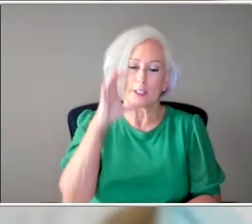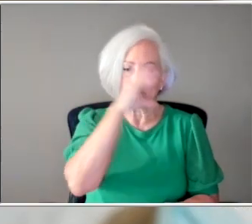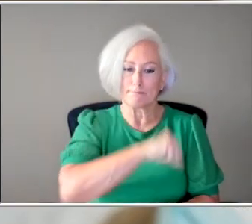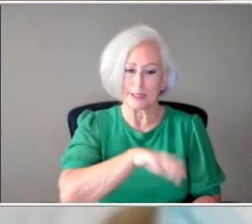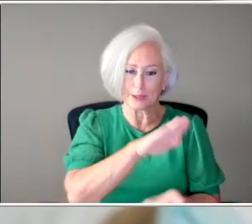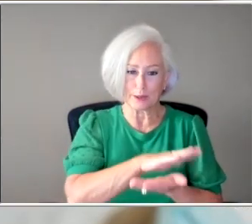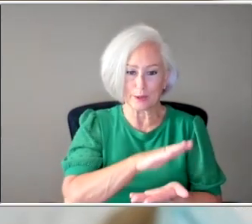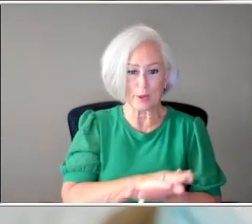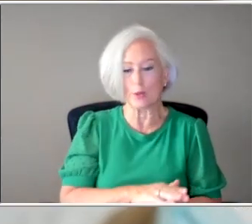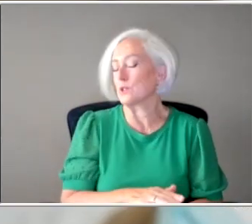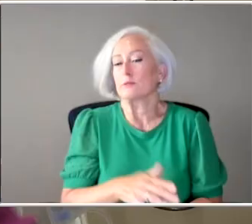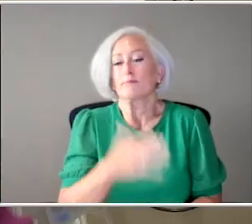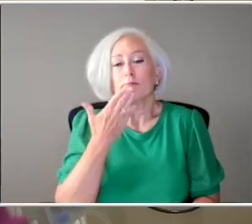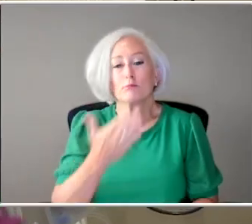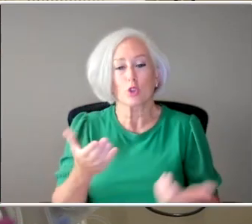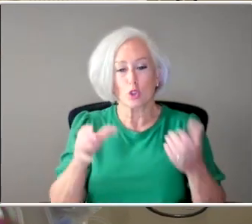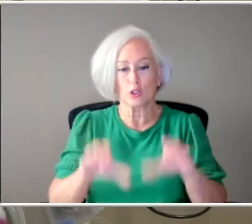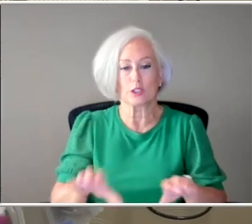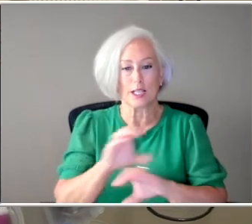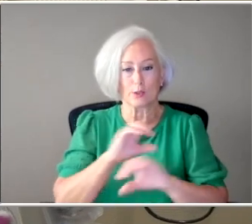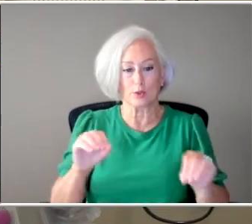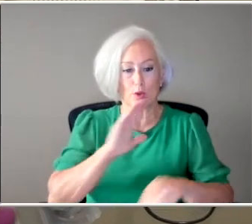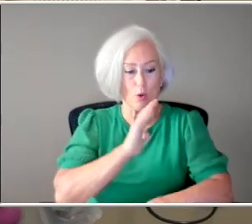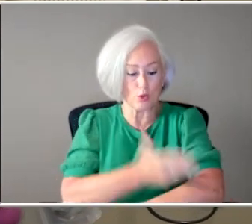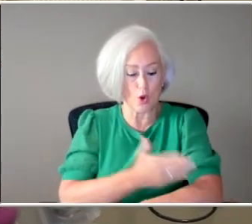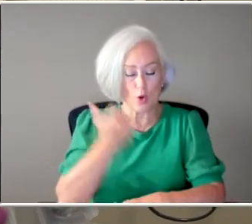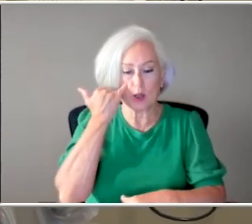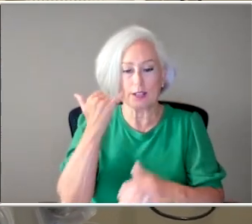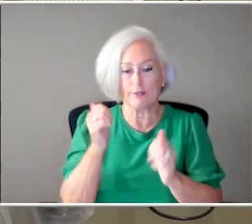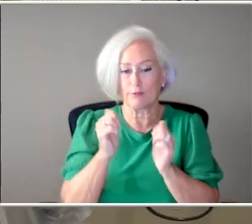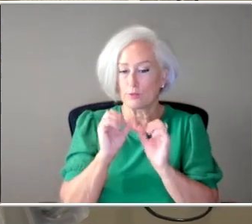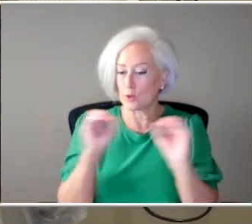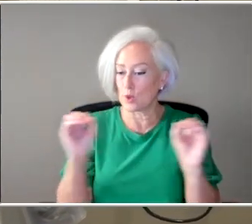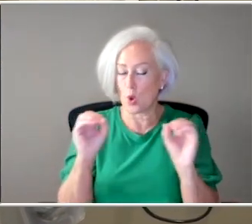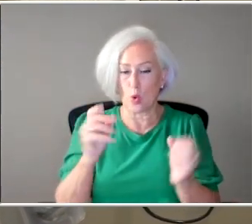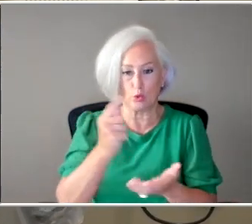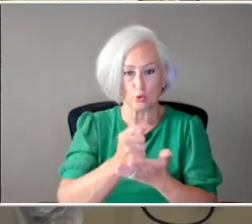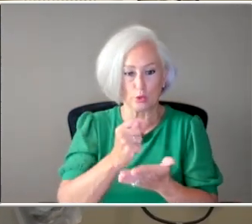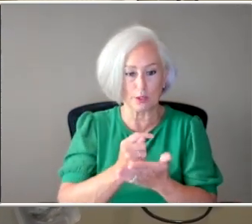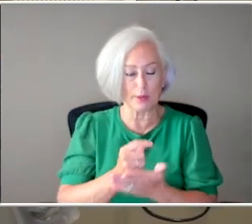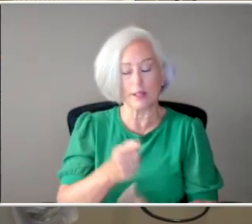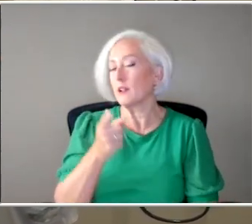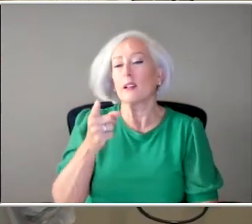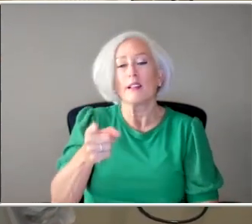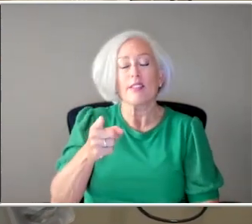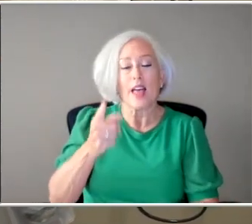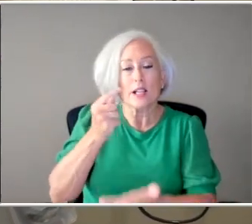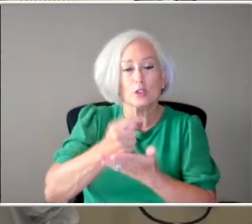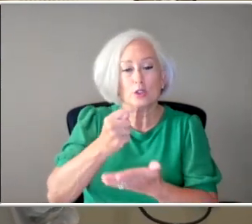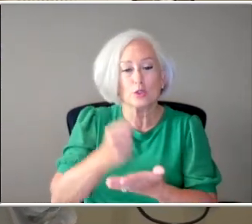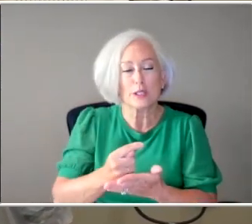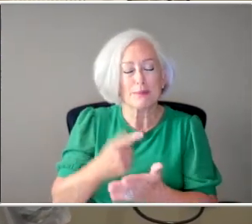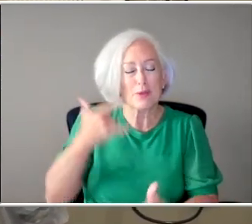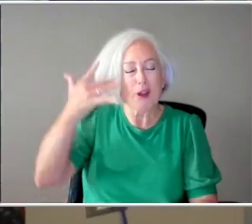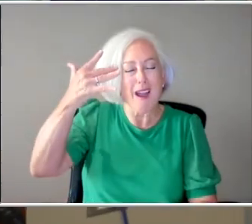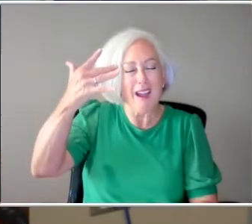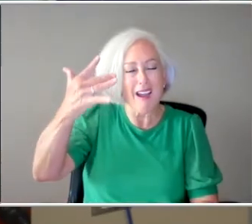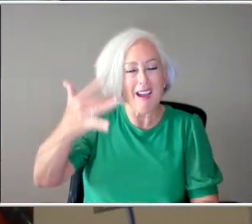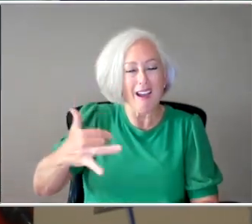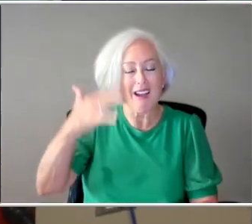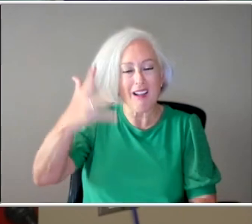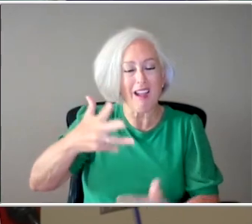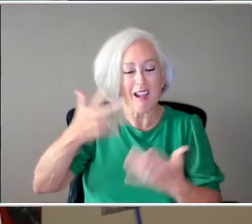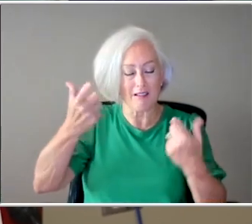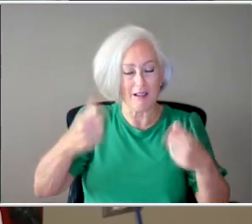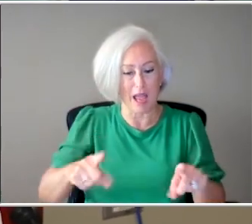if we weren't getting this treatment. This therapy of apheresis is very rare in the United States for treating this kind of disease. Now we